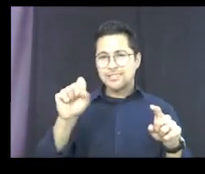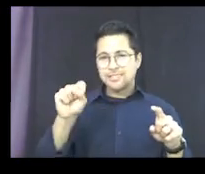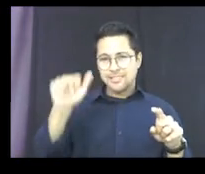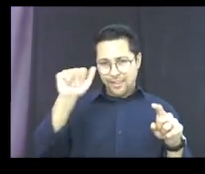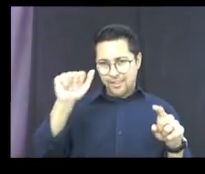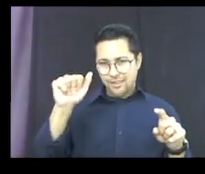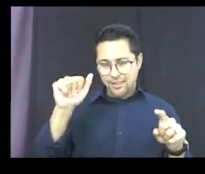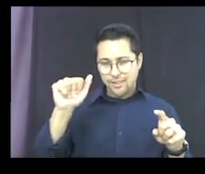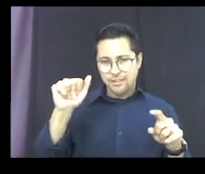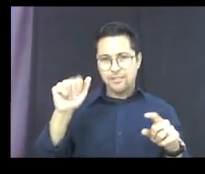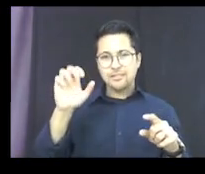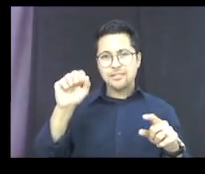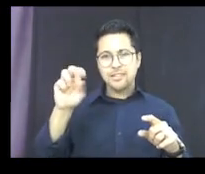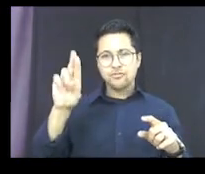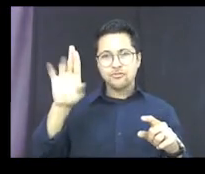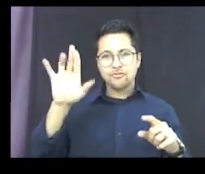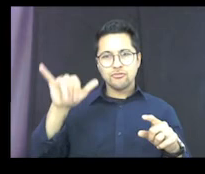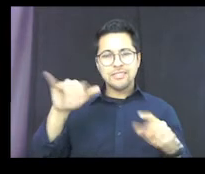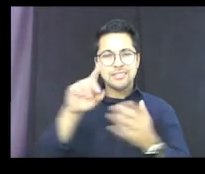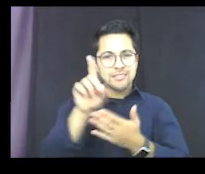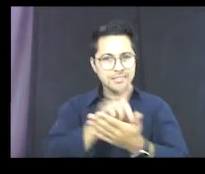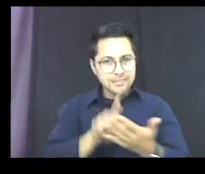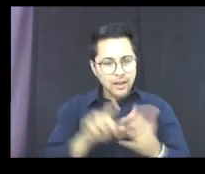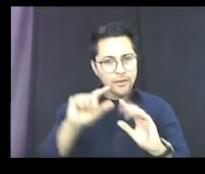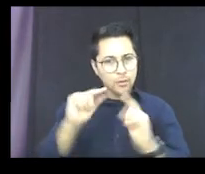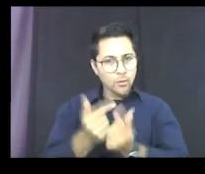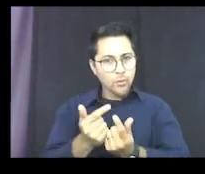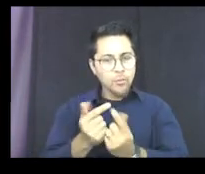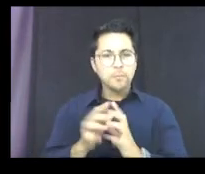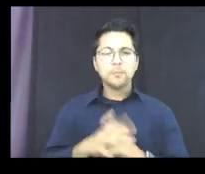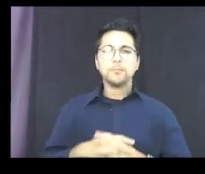TSA sensory designing group.